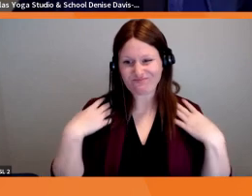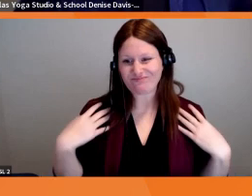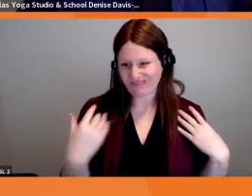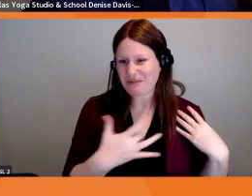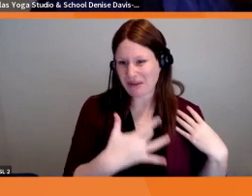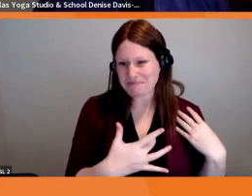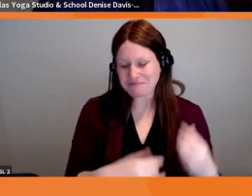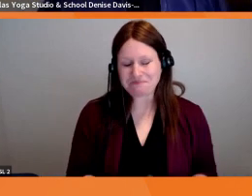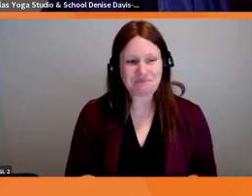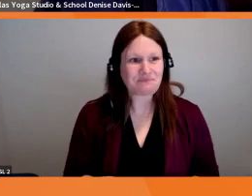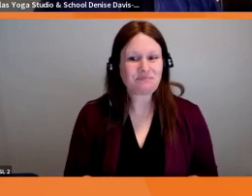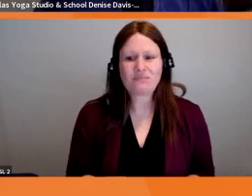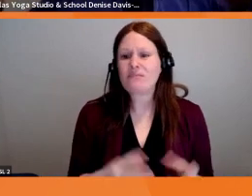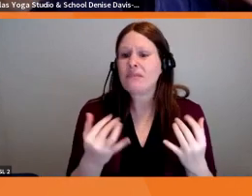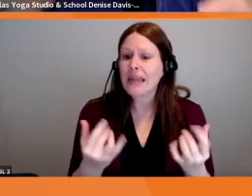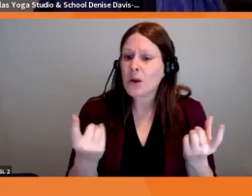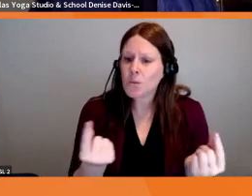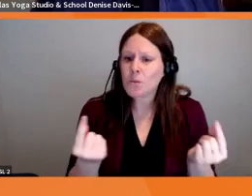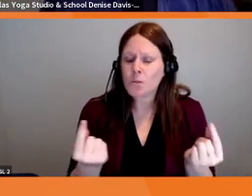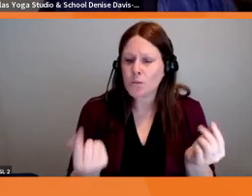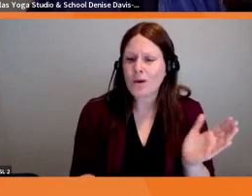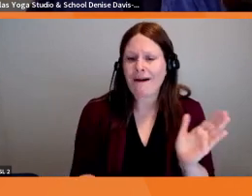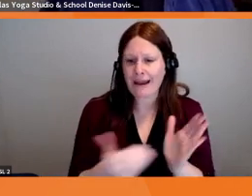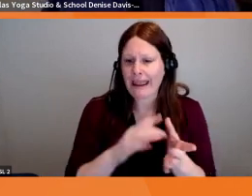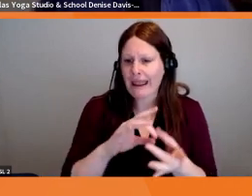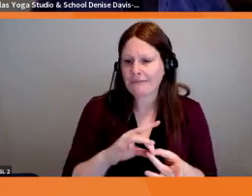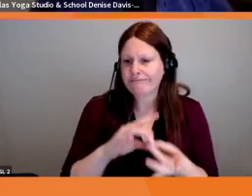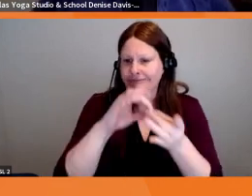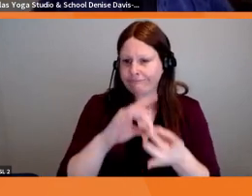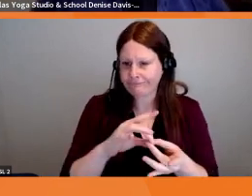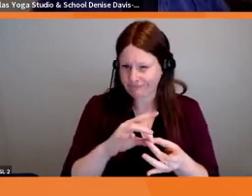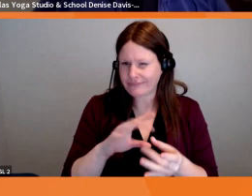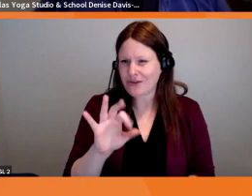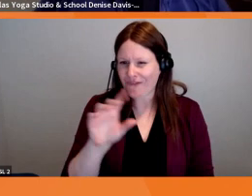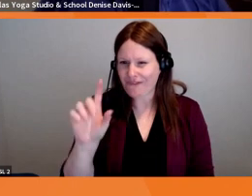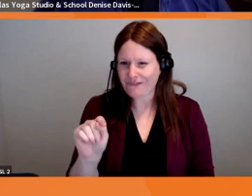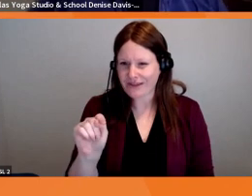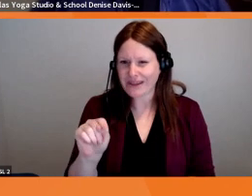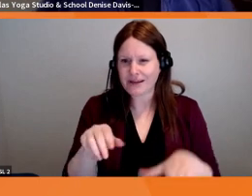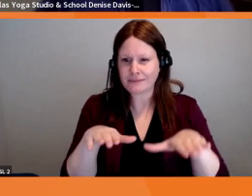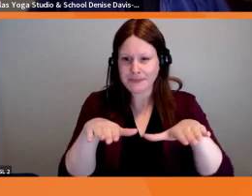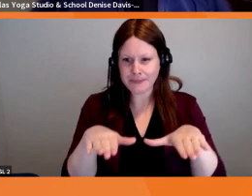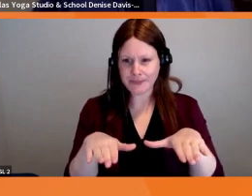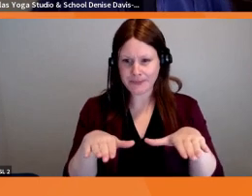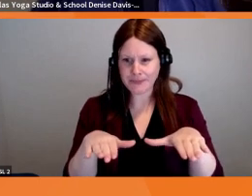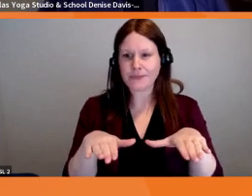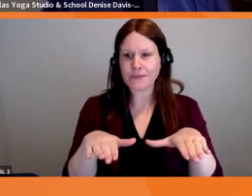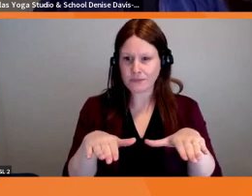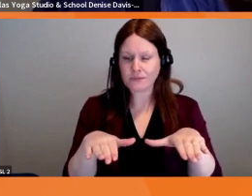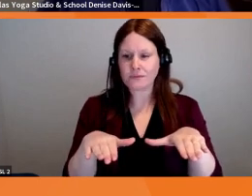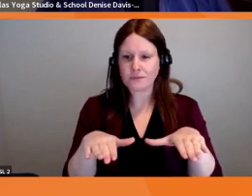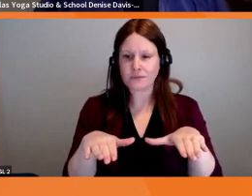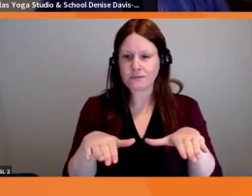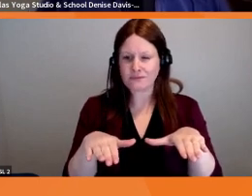now, let's take a minute to just drop in again and drop into the feet one more time and begin to notice how you're